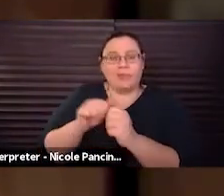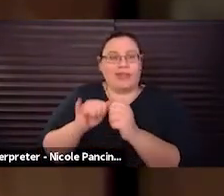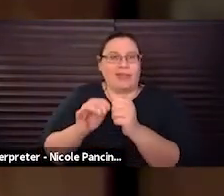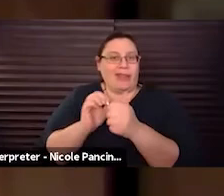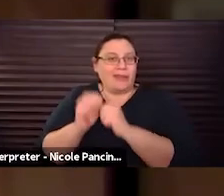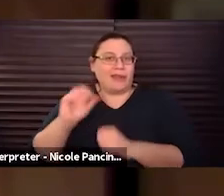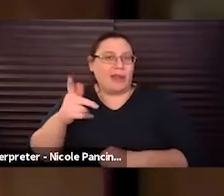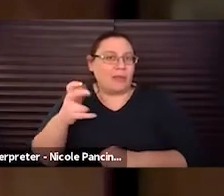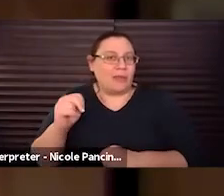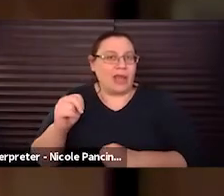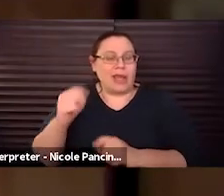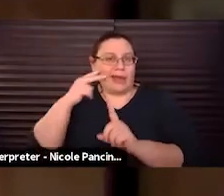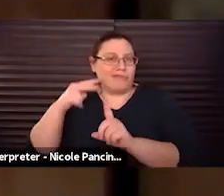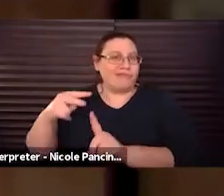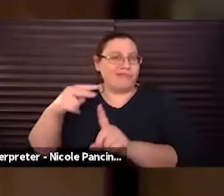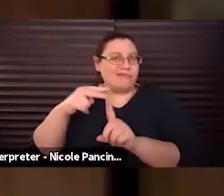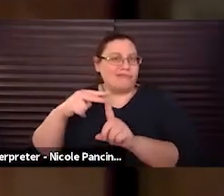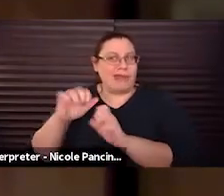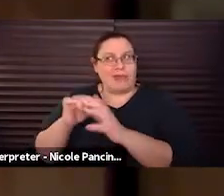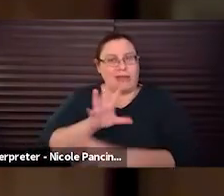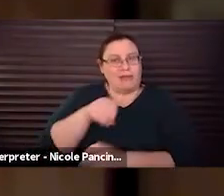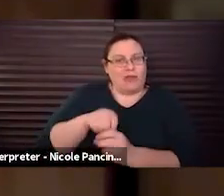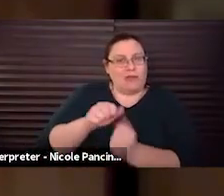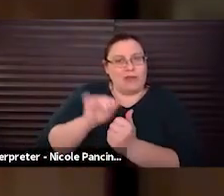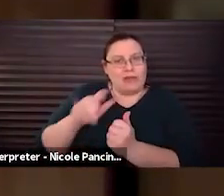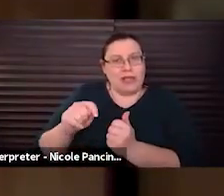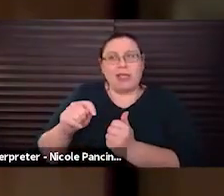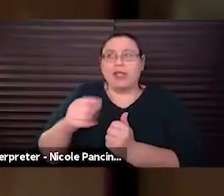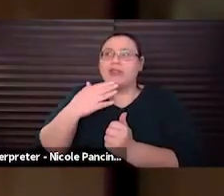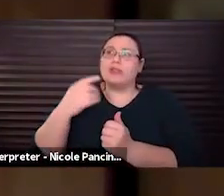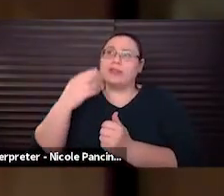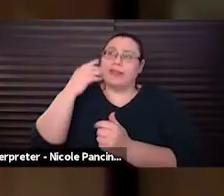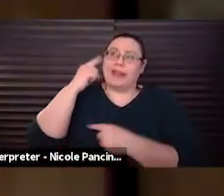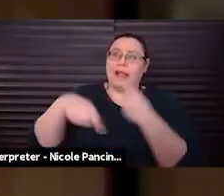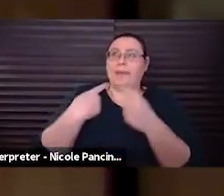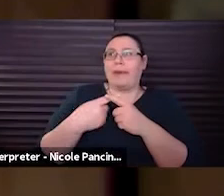and how the monitoring has played a role, it's good to think of it almost in terms of like three